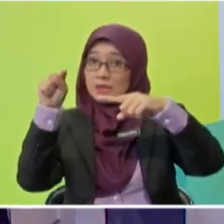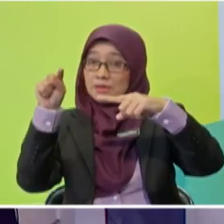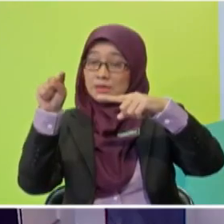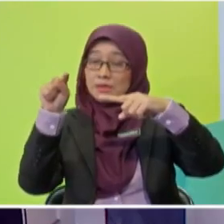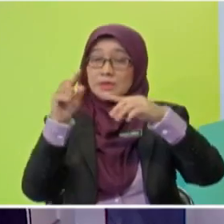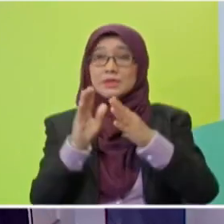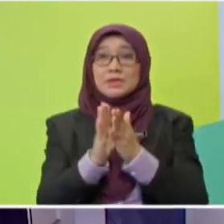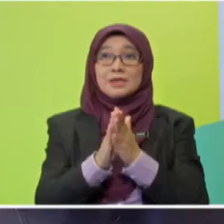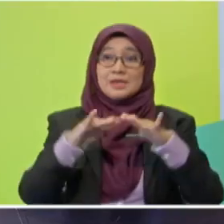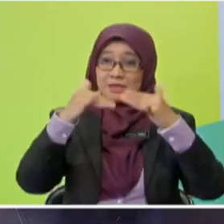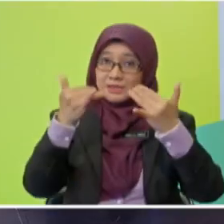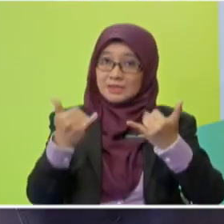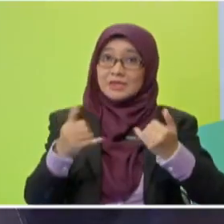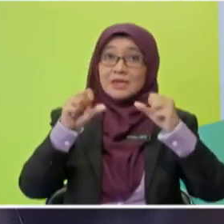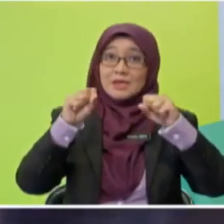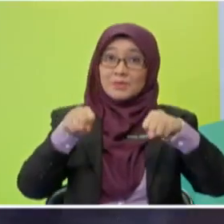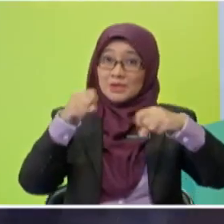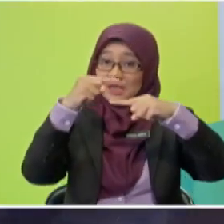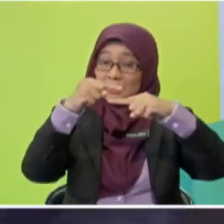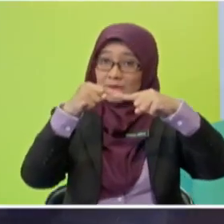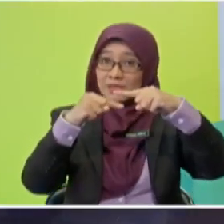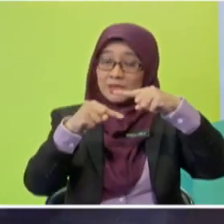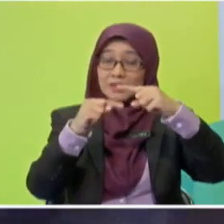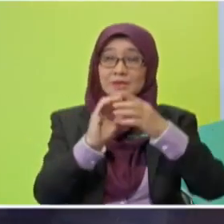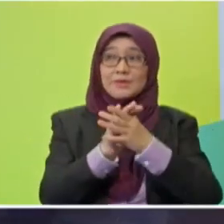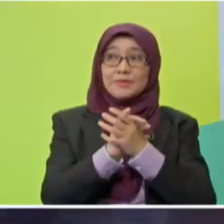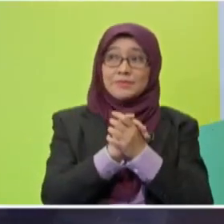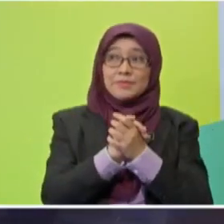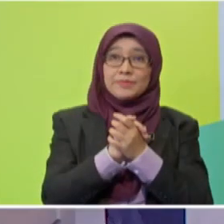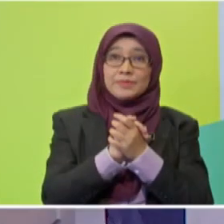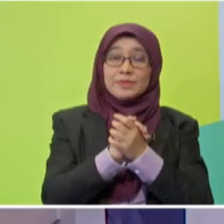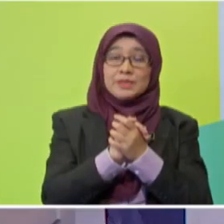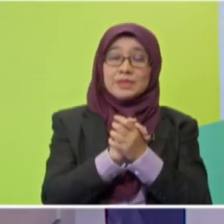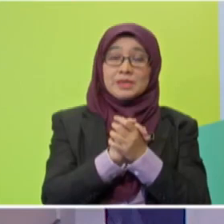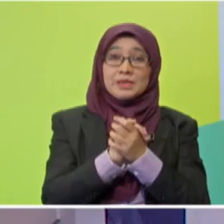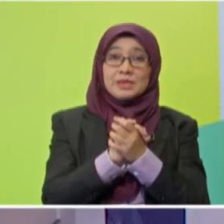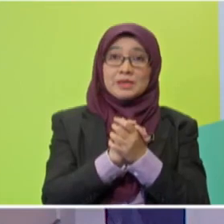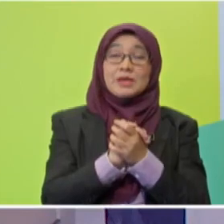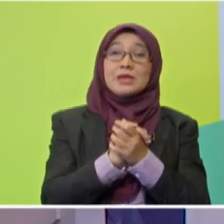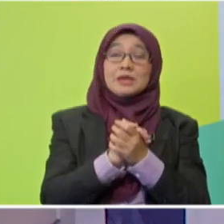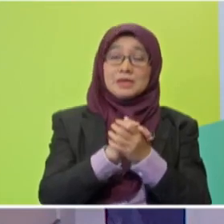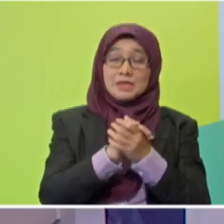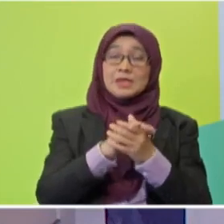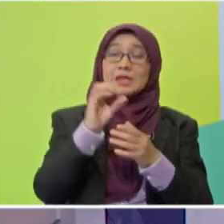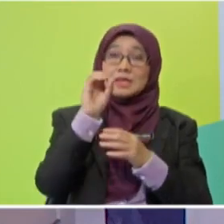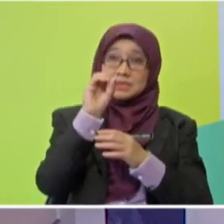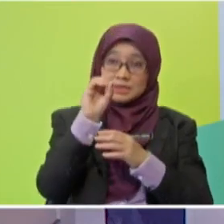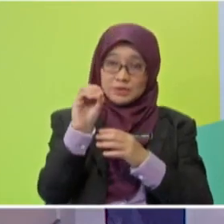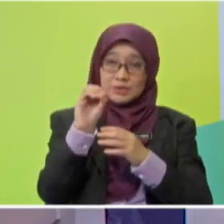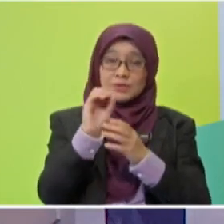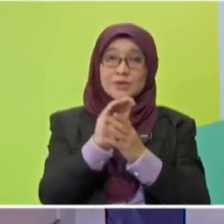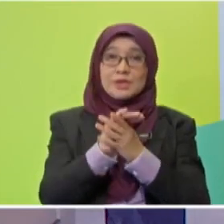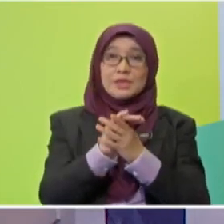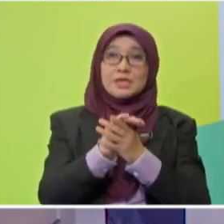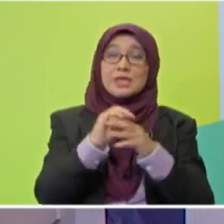Okay. Shall we divide, Hanif? Sure. Okay. So as usual, Okay, 10. kids out there, 1 is 0. 0. Okay, now the value is